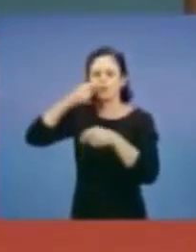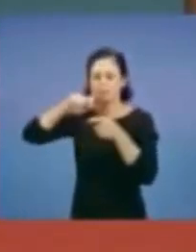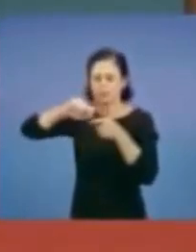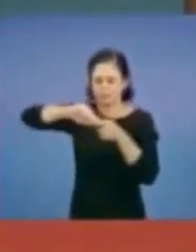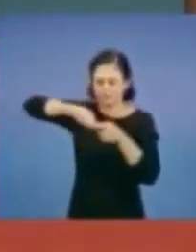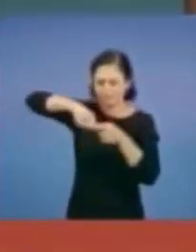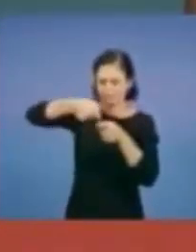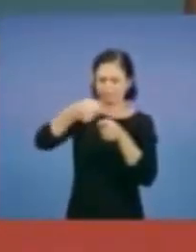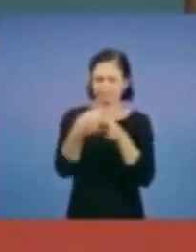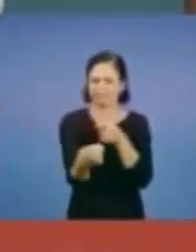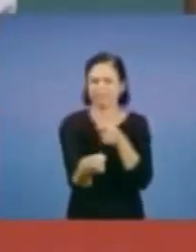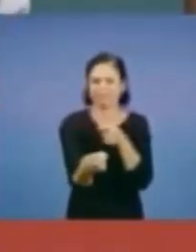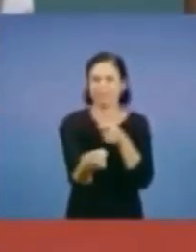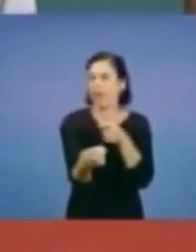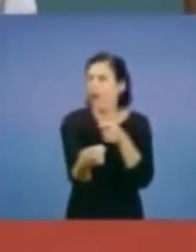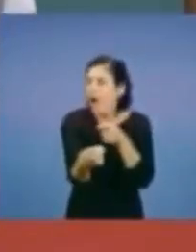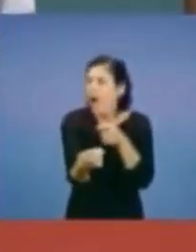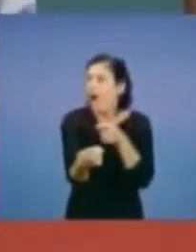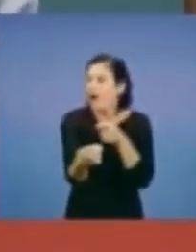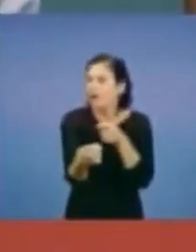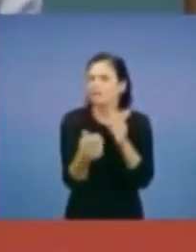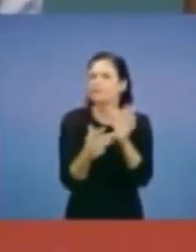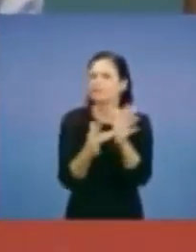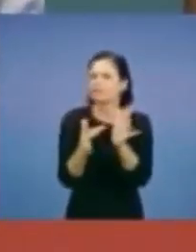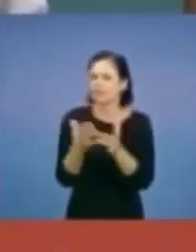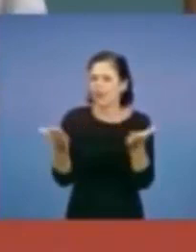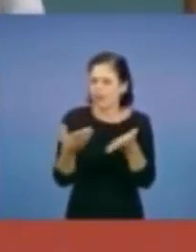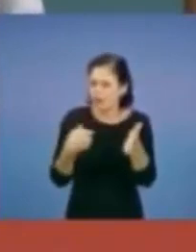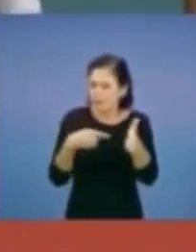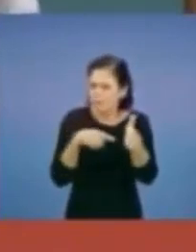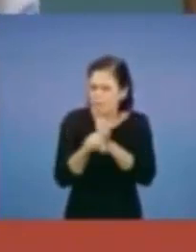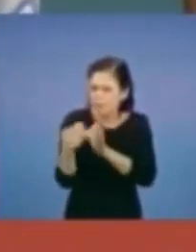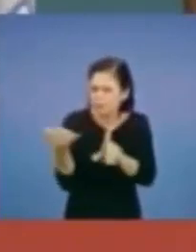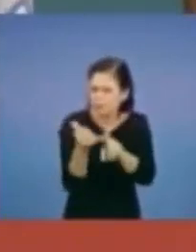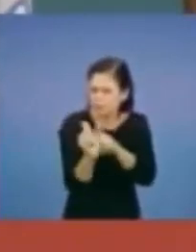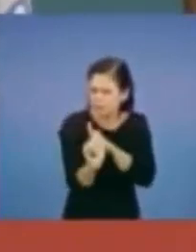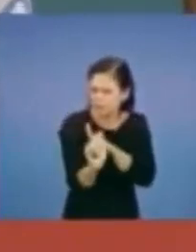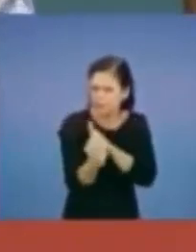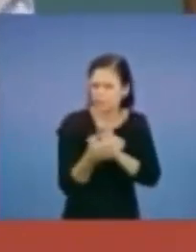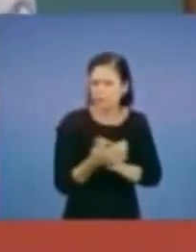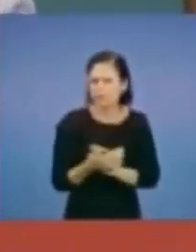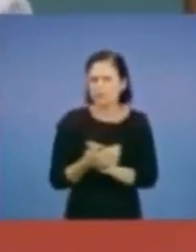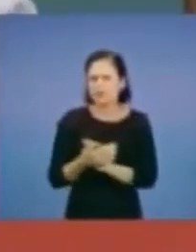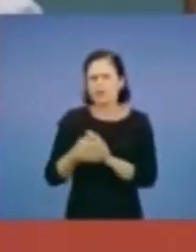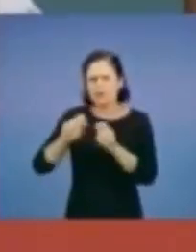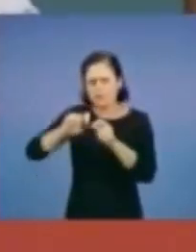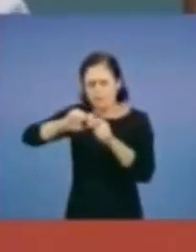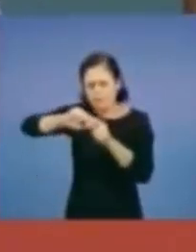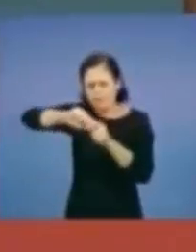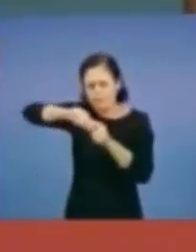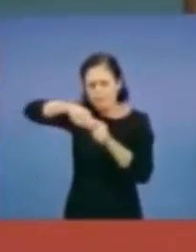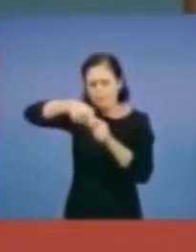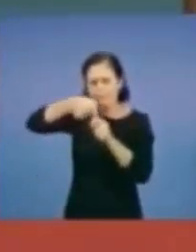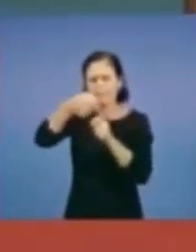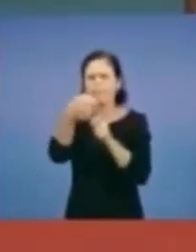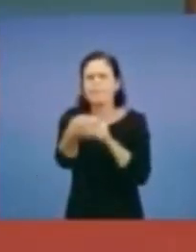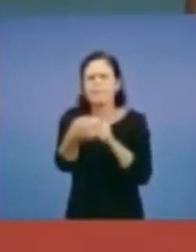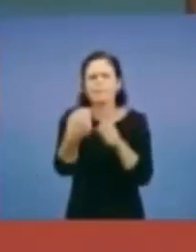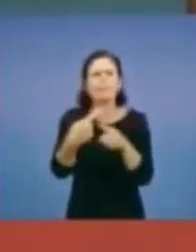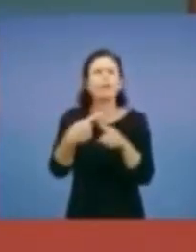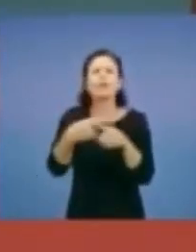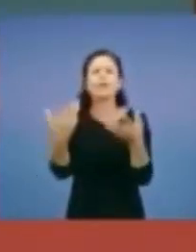On the breaking of the bread. So the prophetic question is, why breaking of the bread?